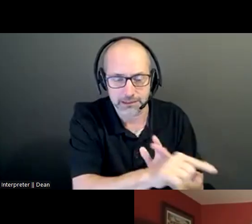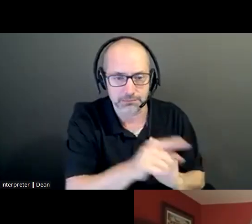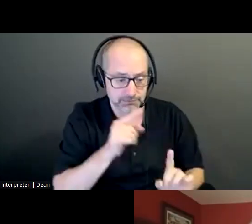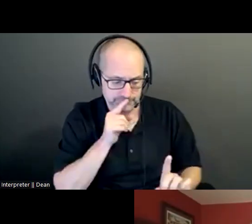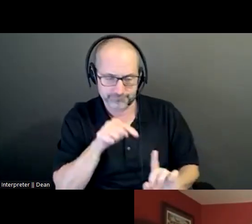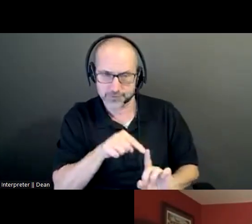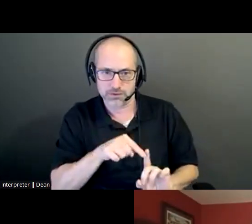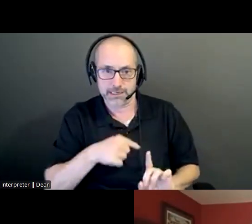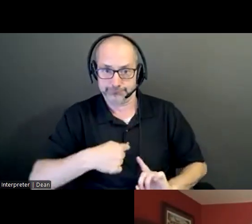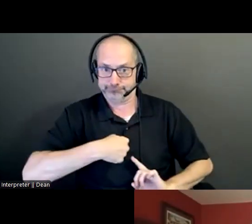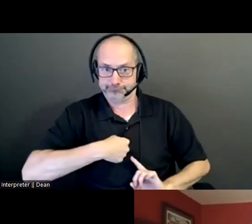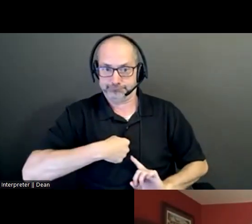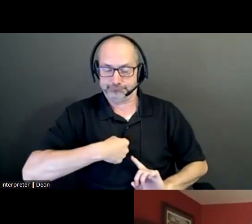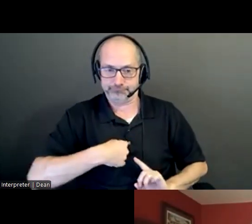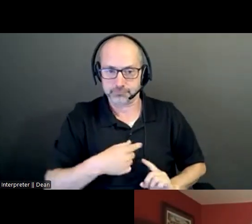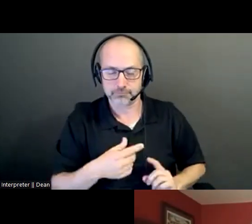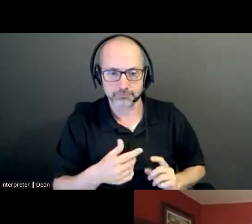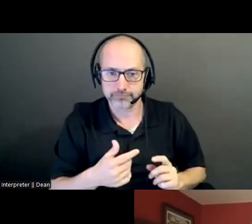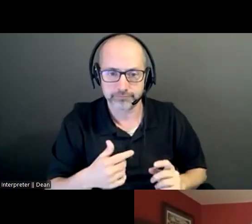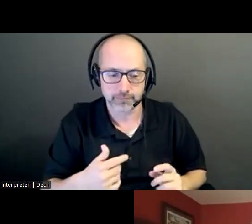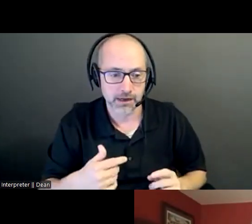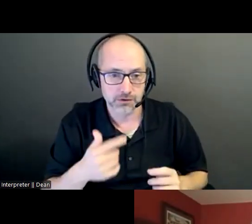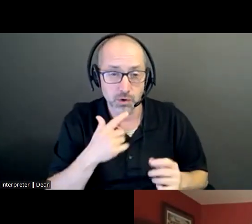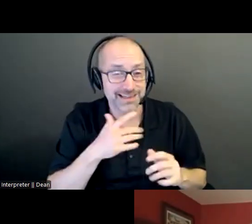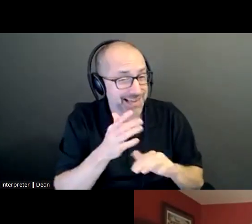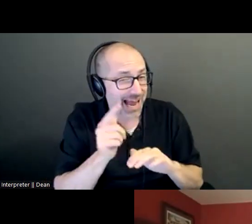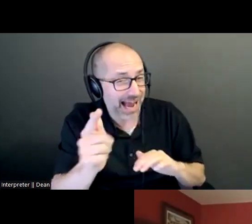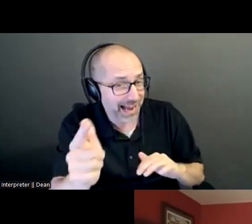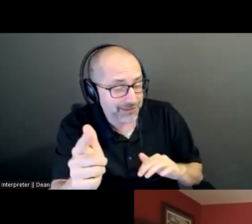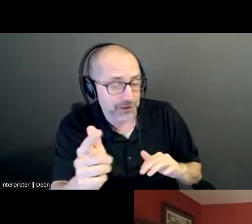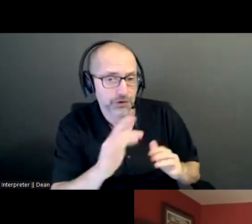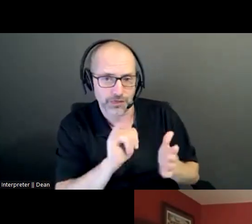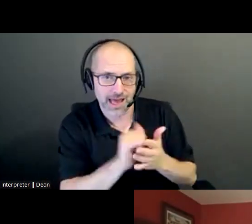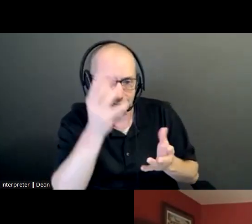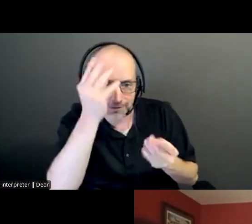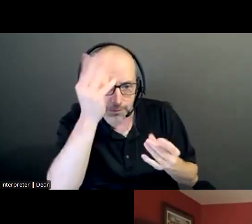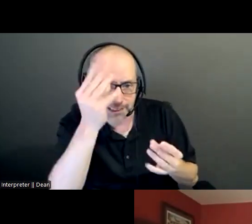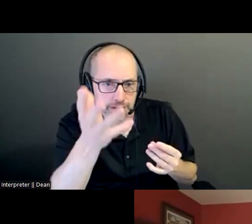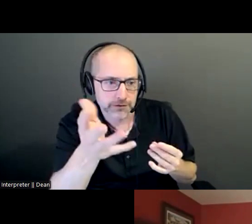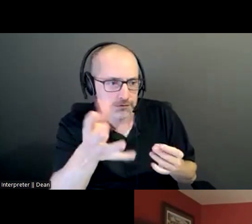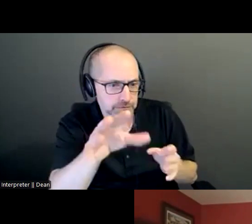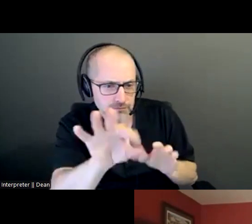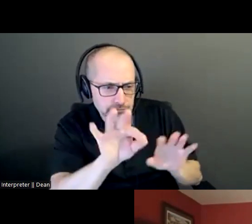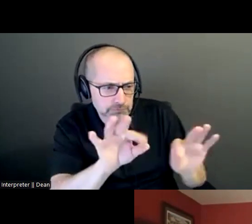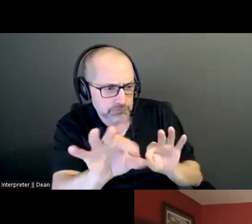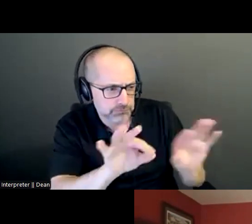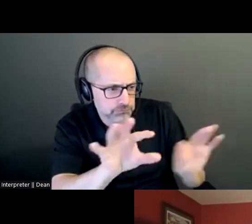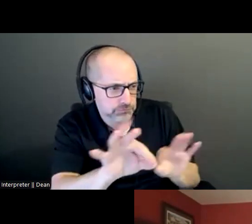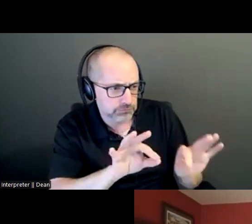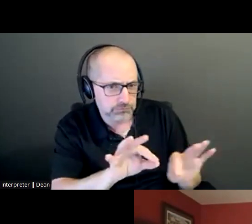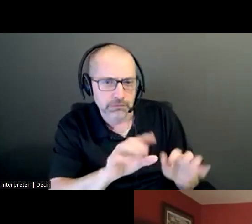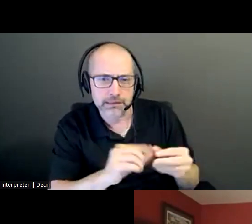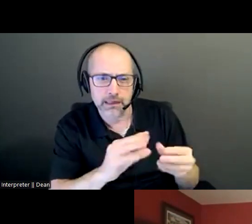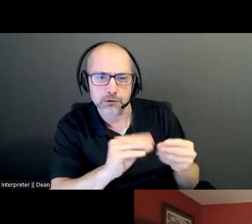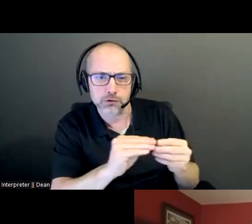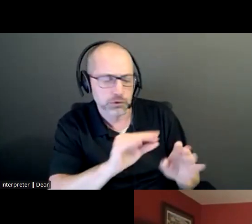after that we're able to pull some of this information together to say, wow, we need to think about what we're doing